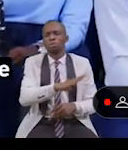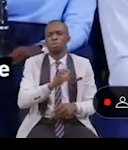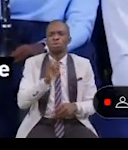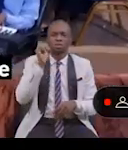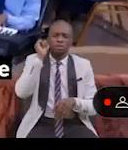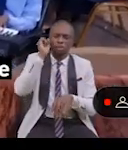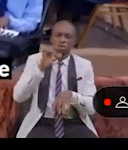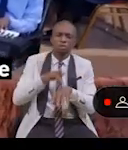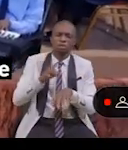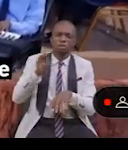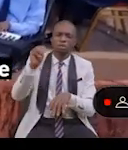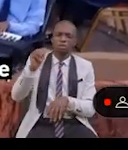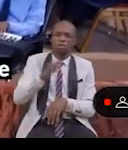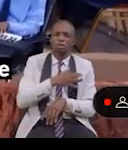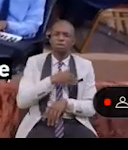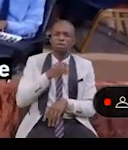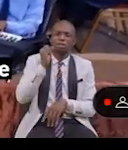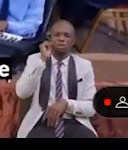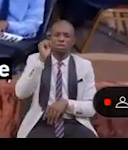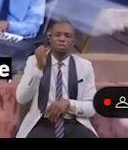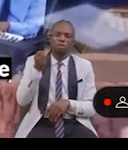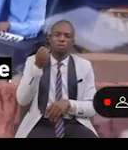she was made